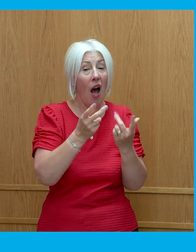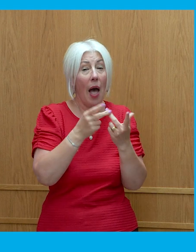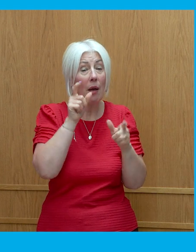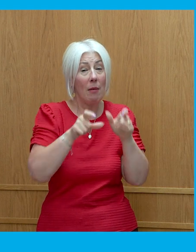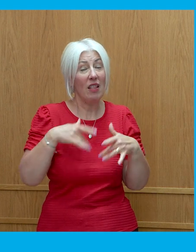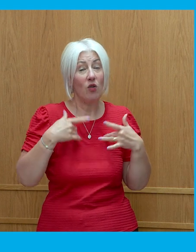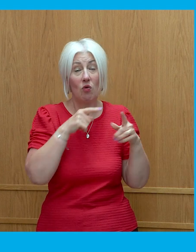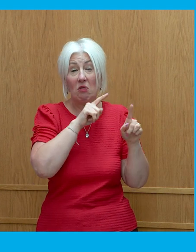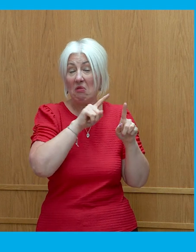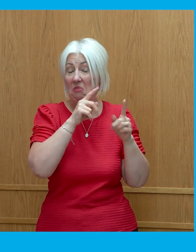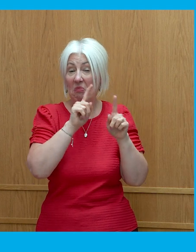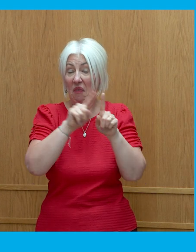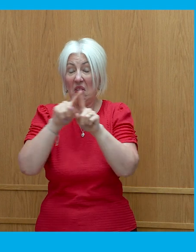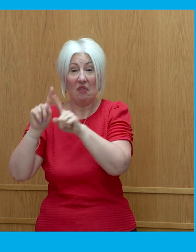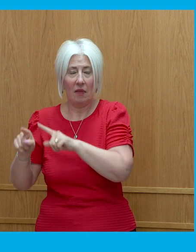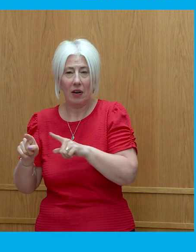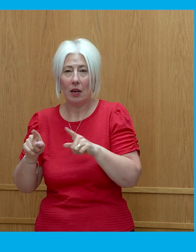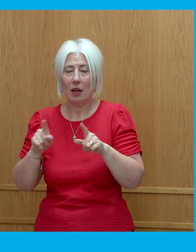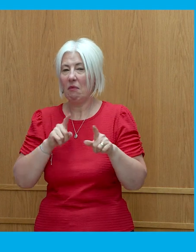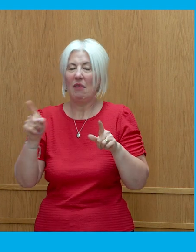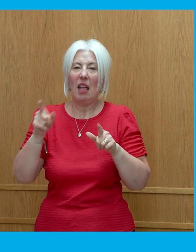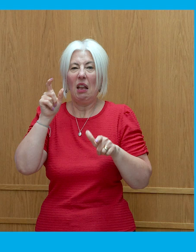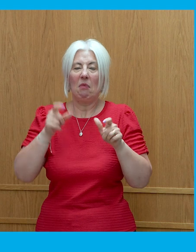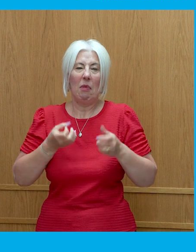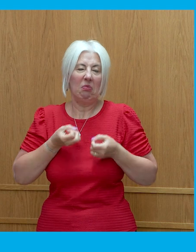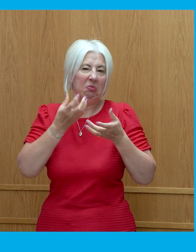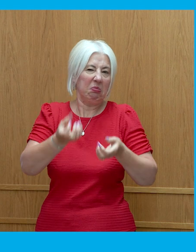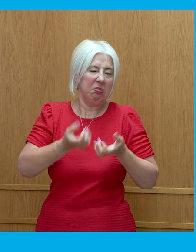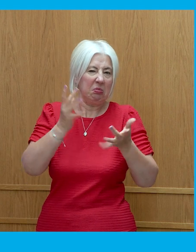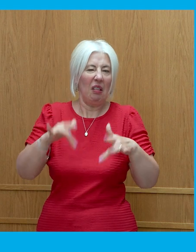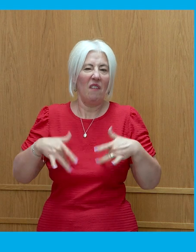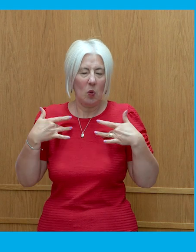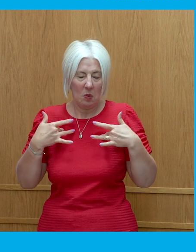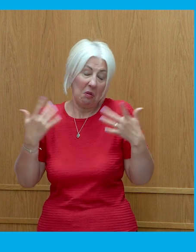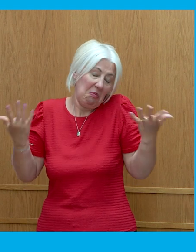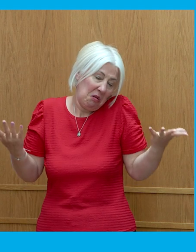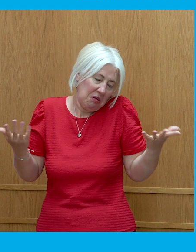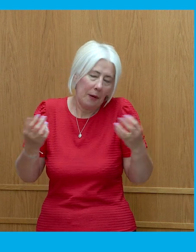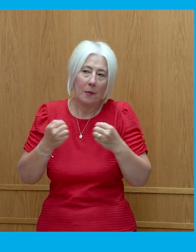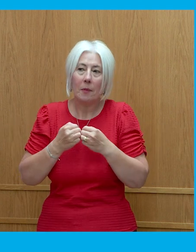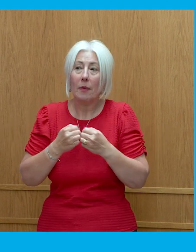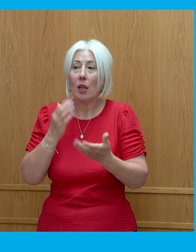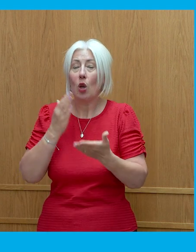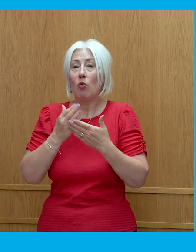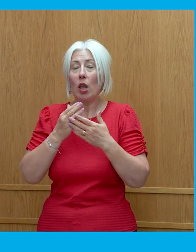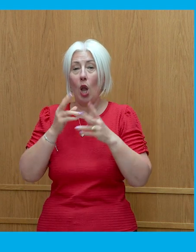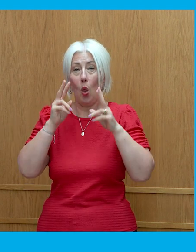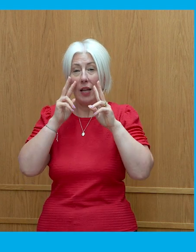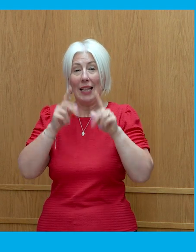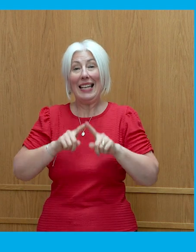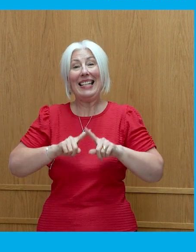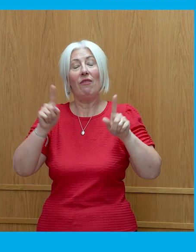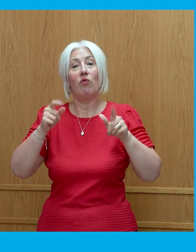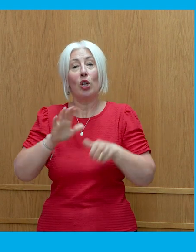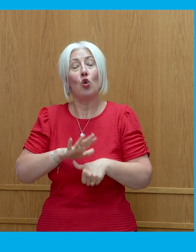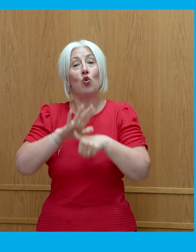opinions on that, and then their views kind of get expressed, right? And I think, and then finally, I would just say that it's really interesting to look at different Supreme Courts around the